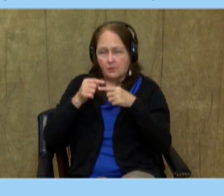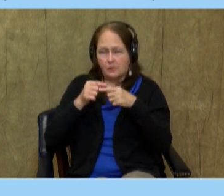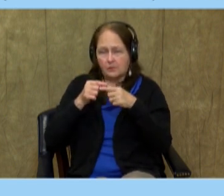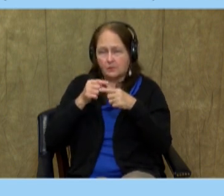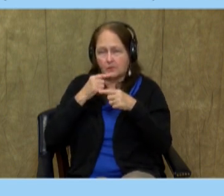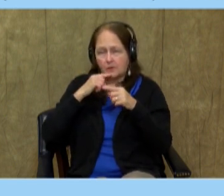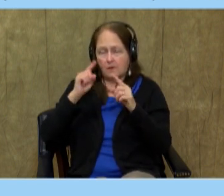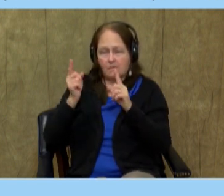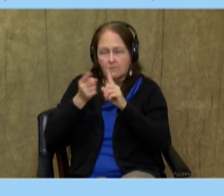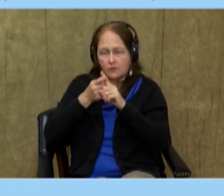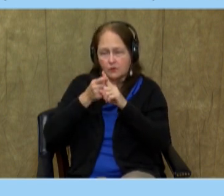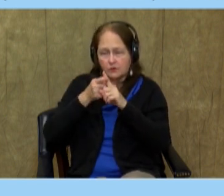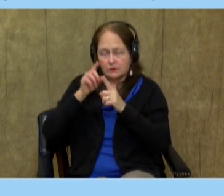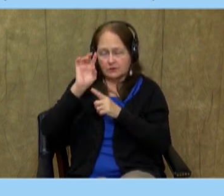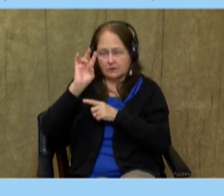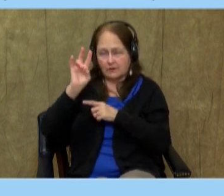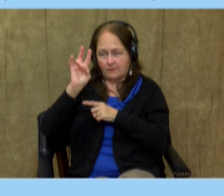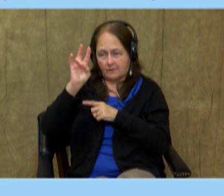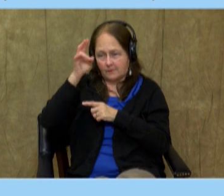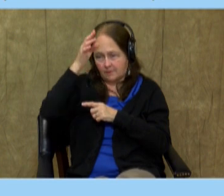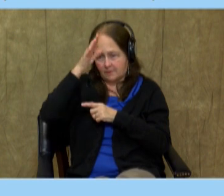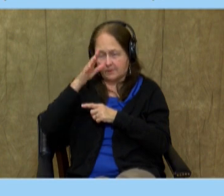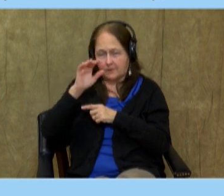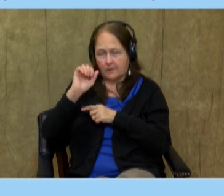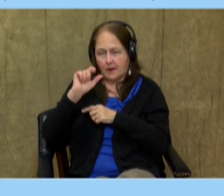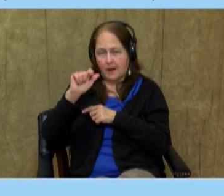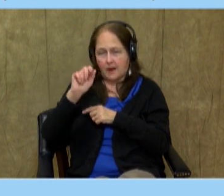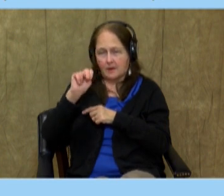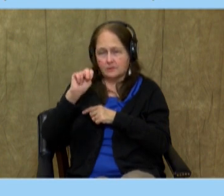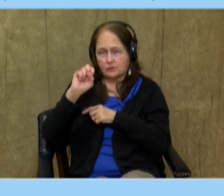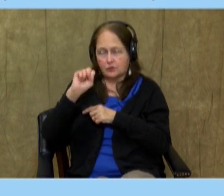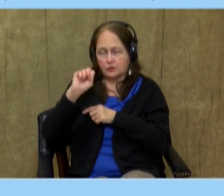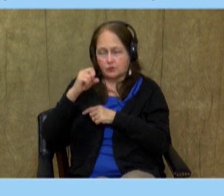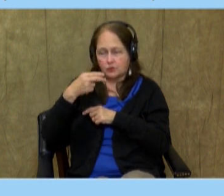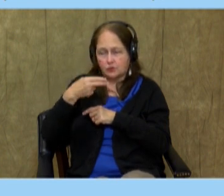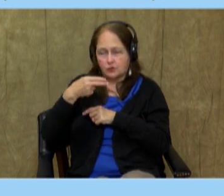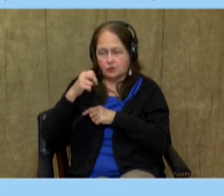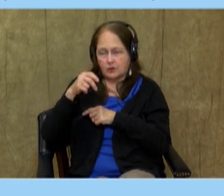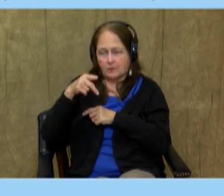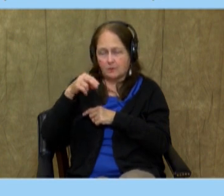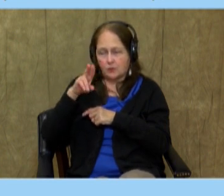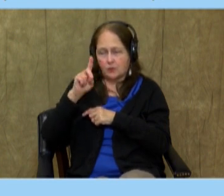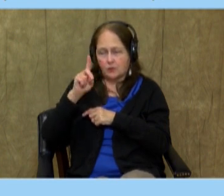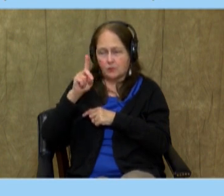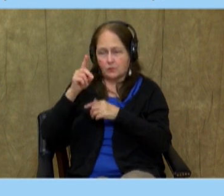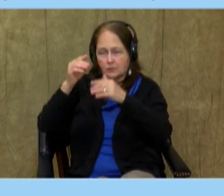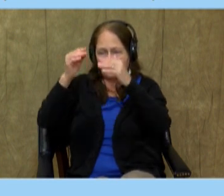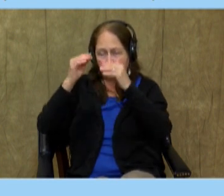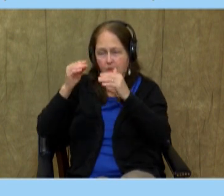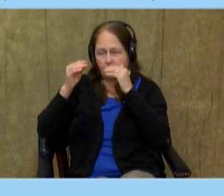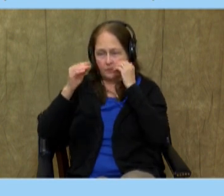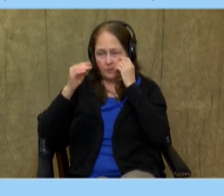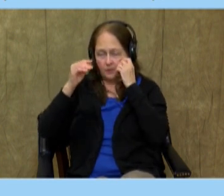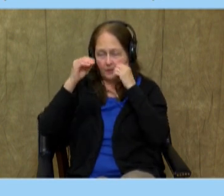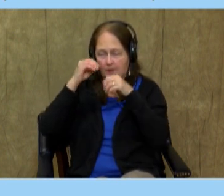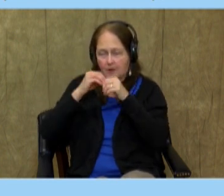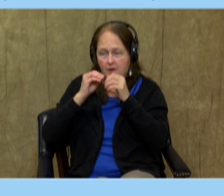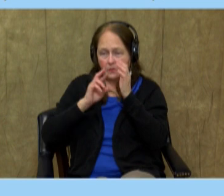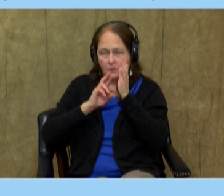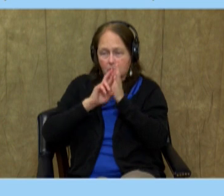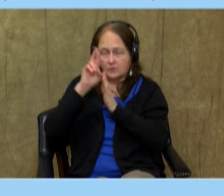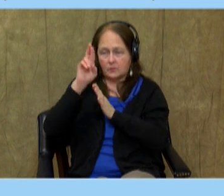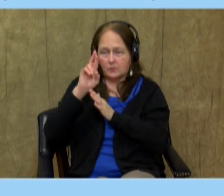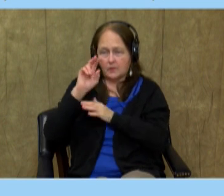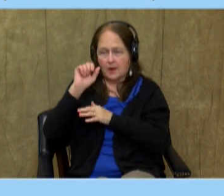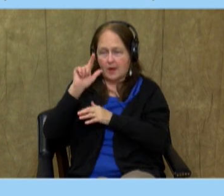these first 7 guys were. Alan Shepard, and this is listed up here in the order in which they went to space. Alan